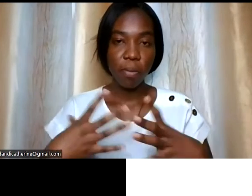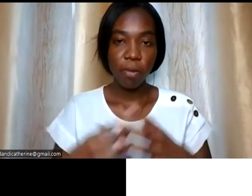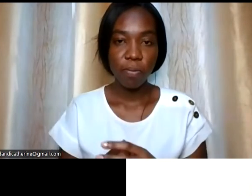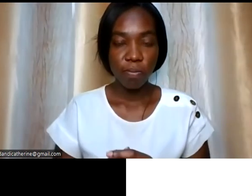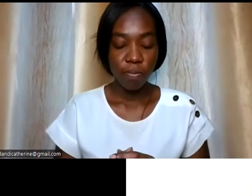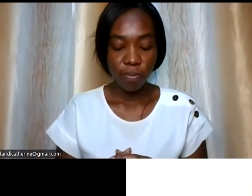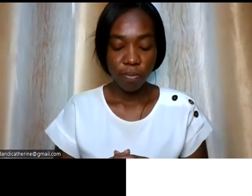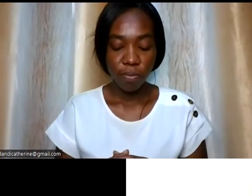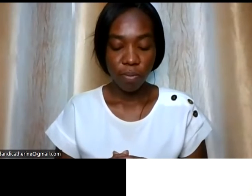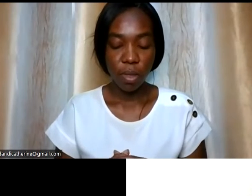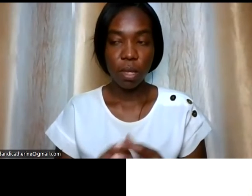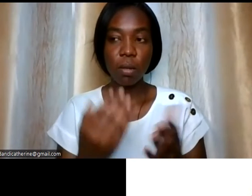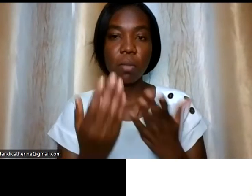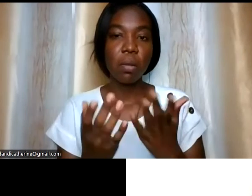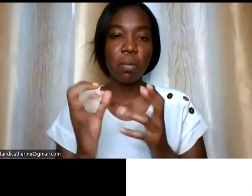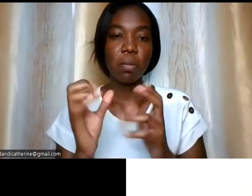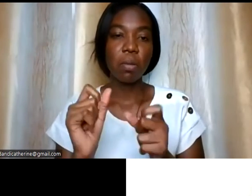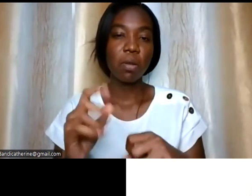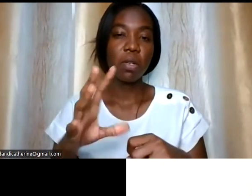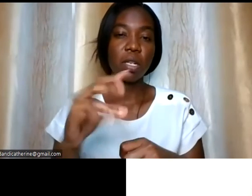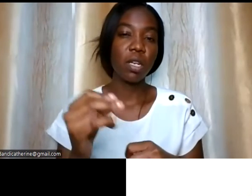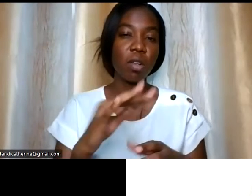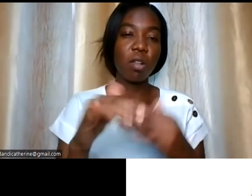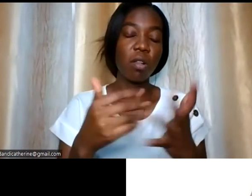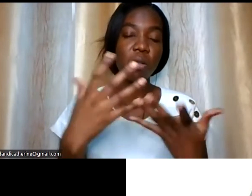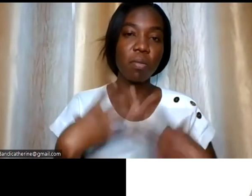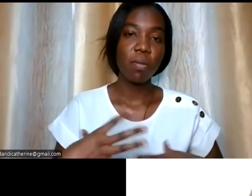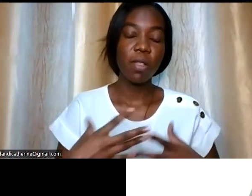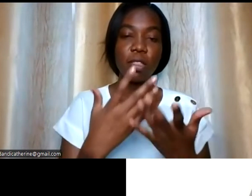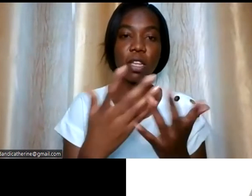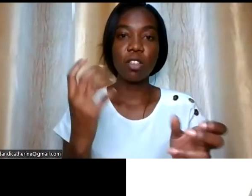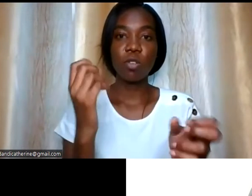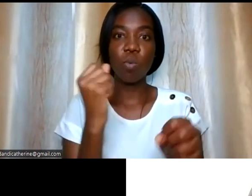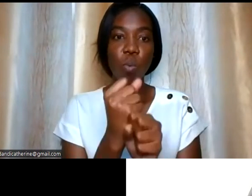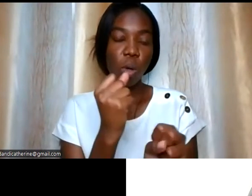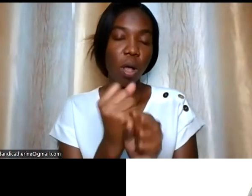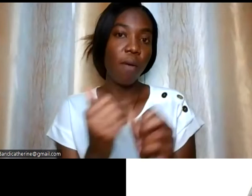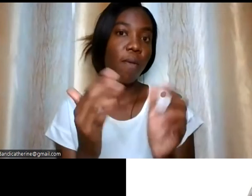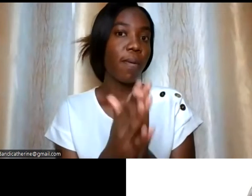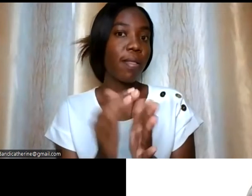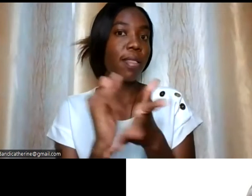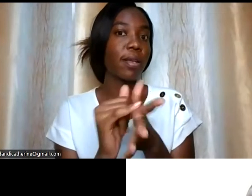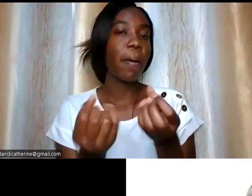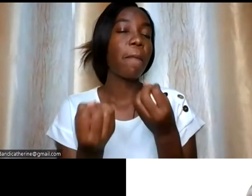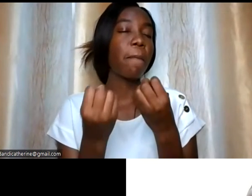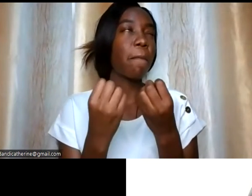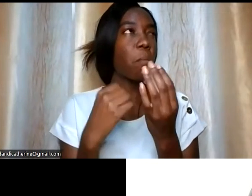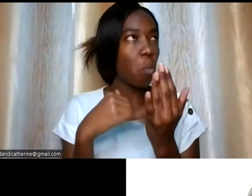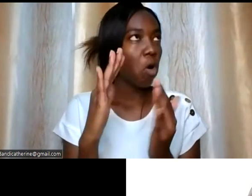take to everyone and the teams I've always worked with is that the most important thing is your